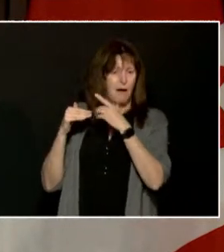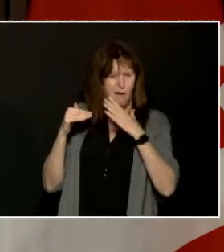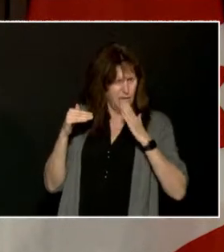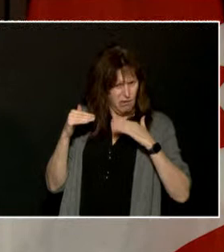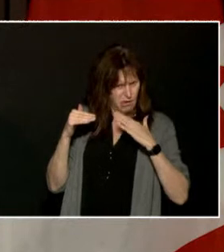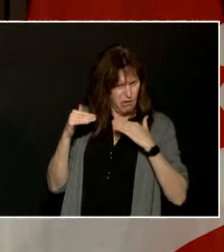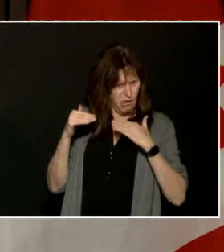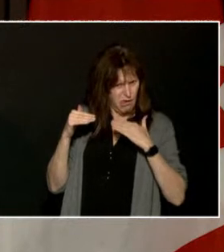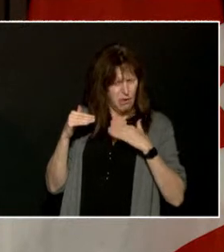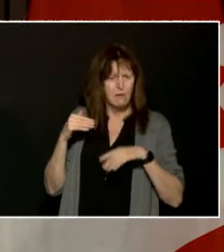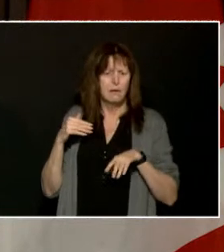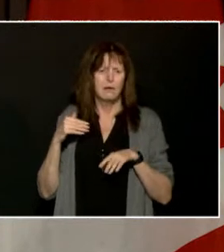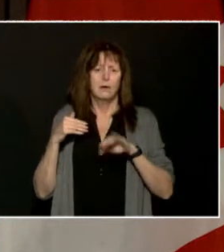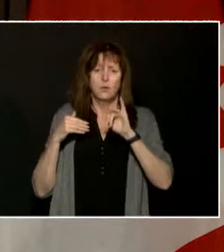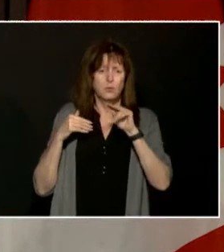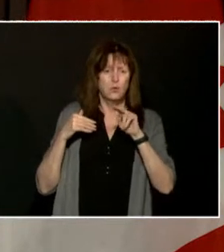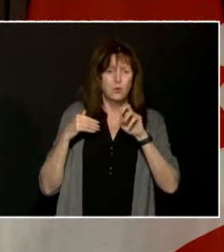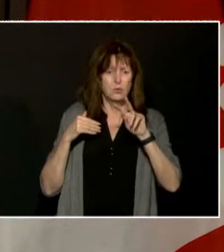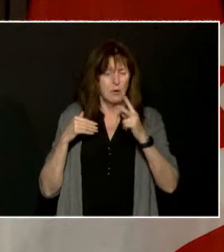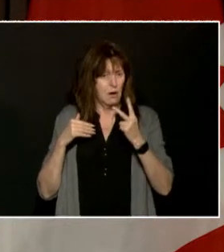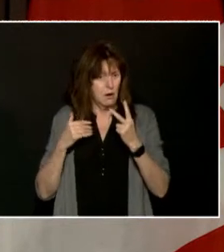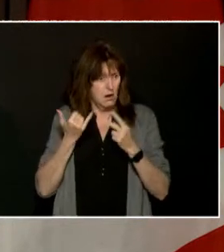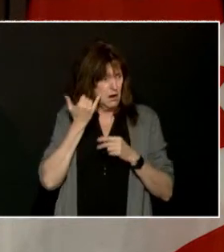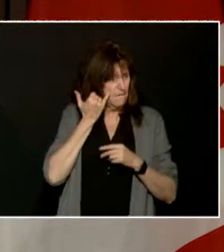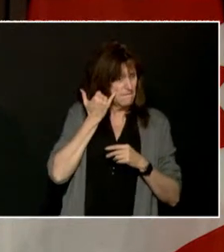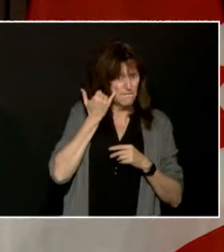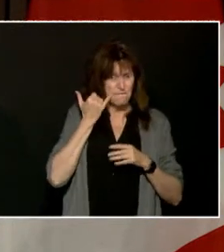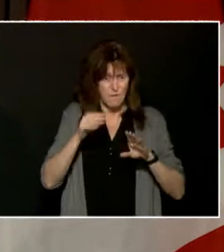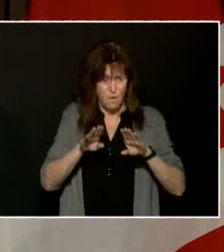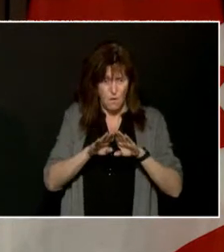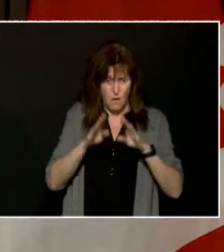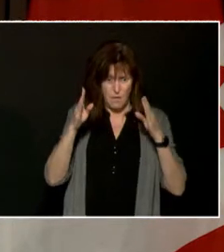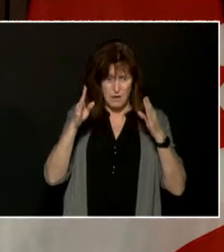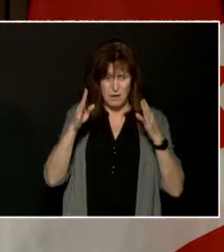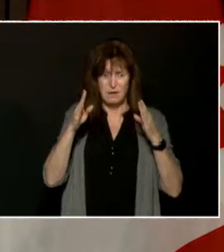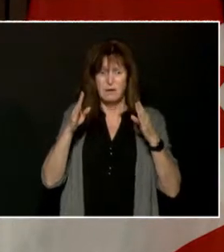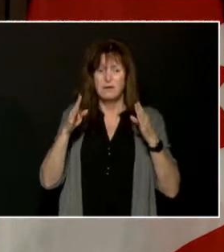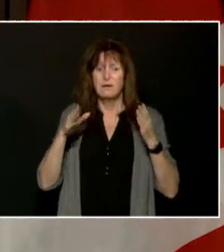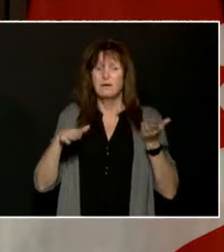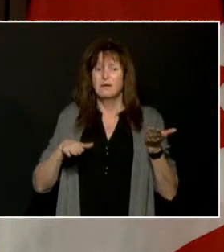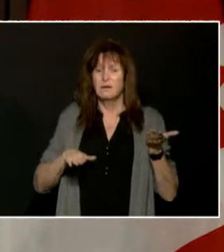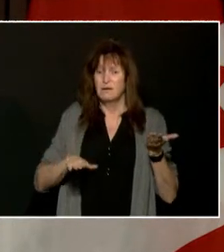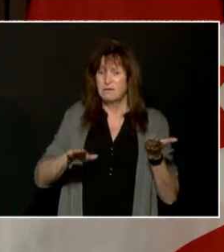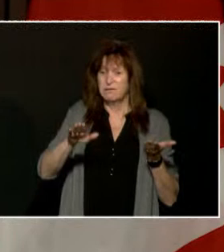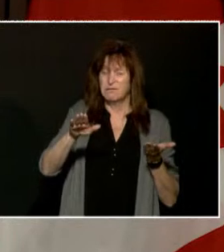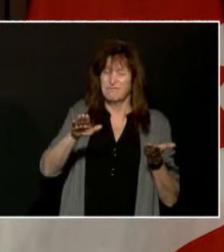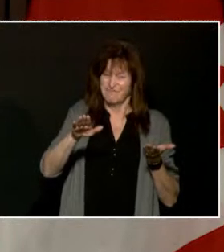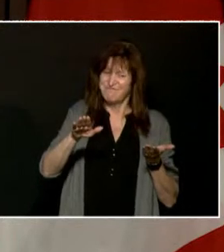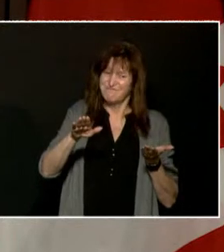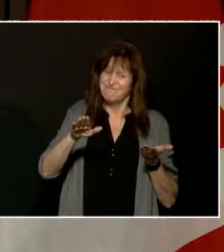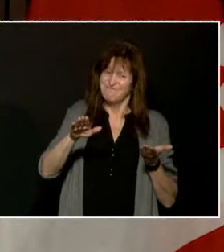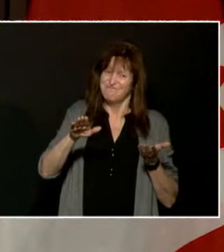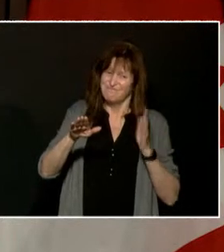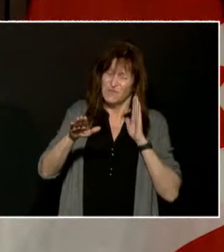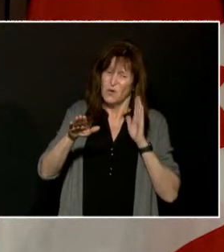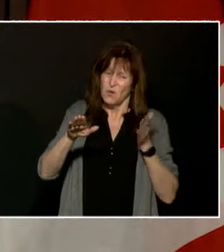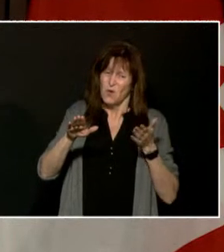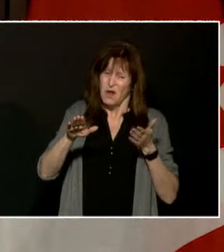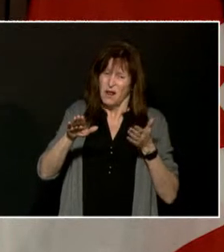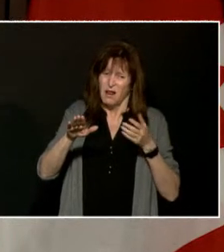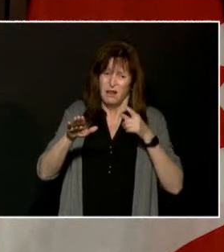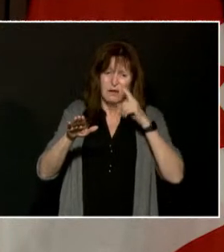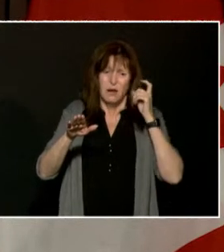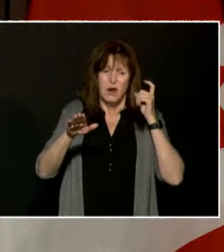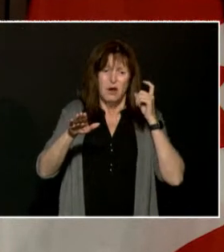in cases that will likely subside later in the summer. Waiting till the middle of June to reopen will likely bring cases down to a very low level and a